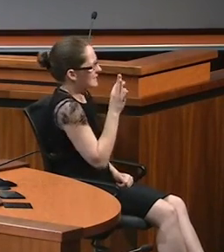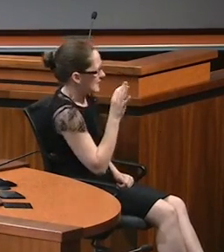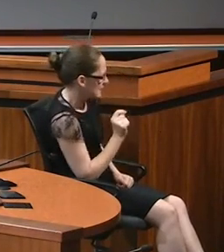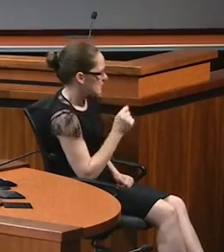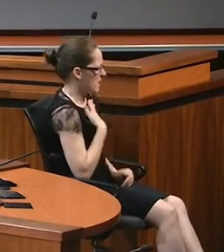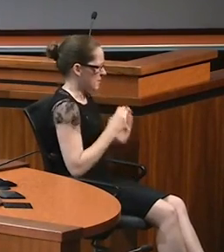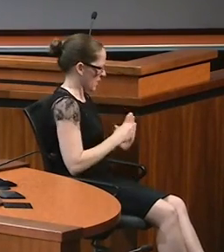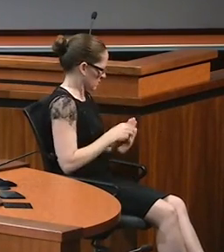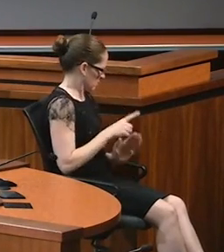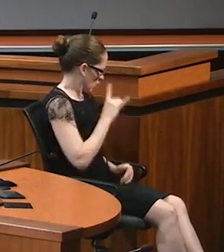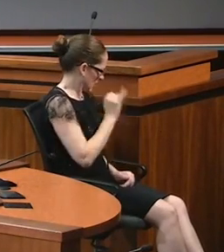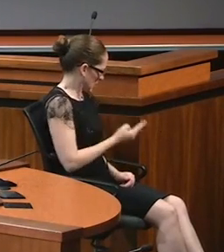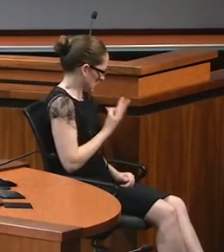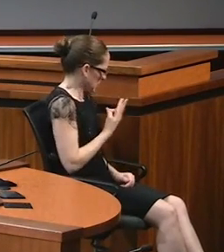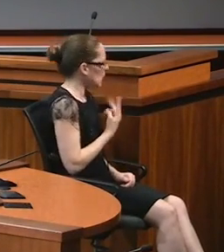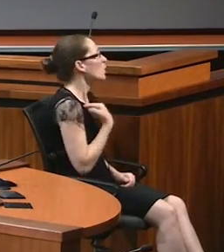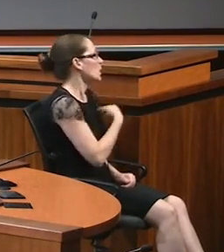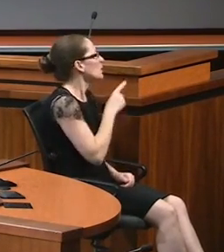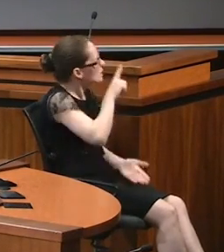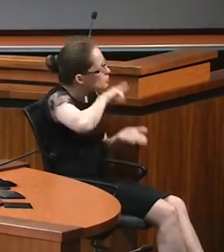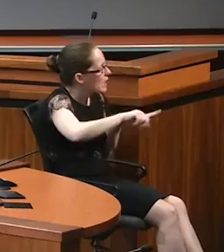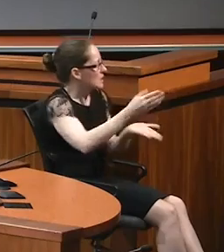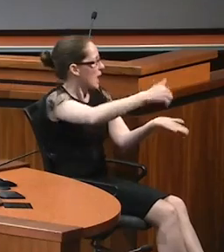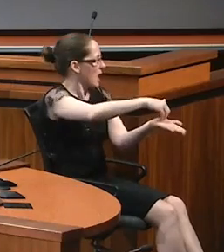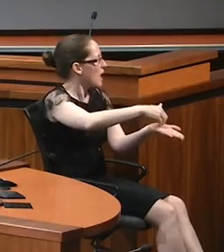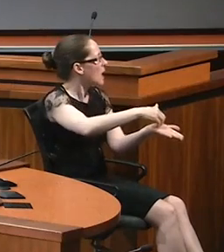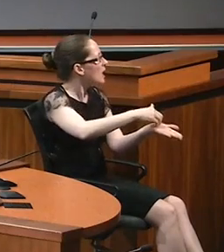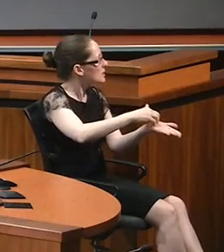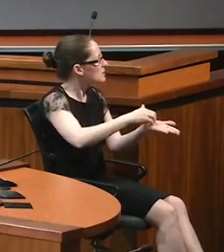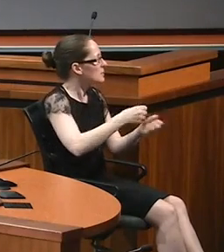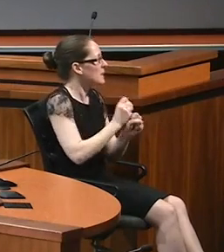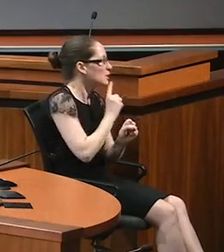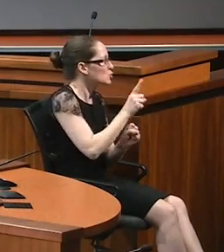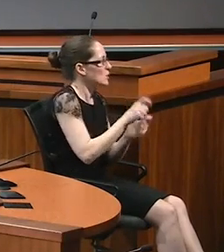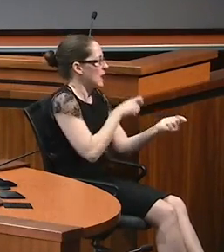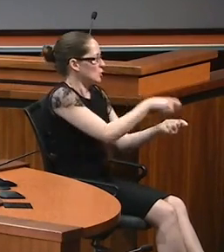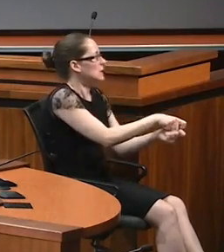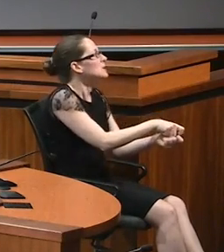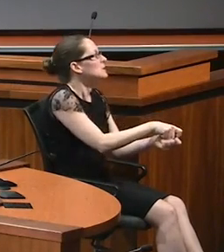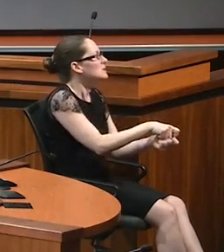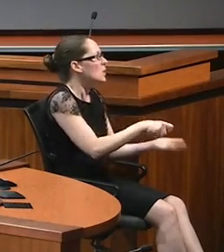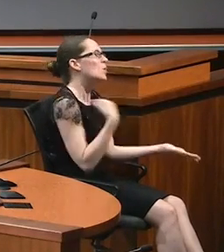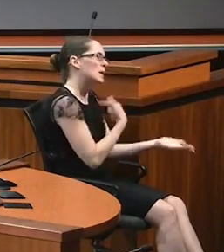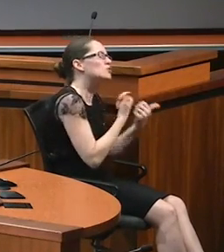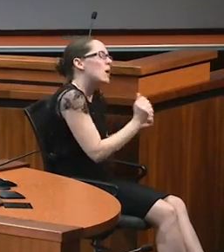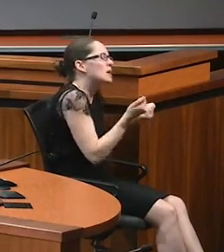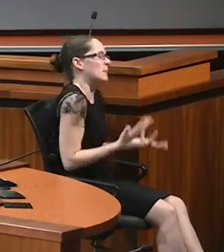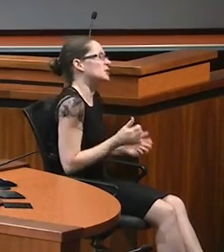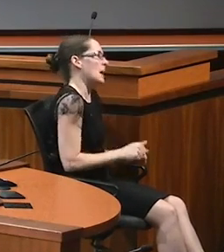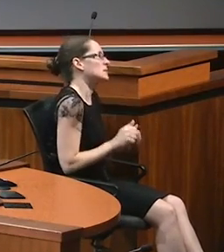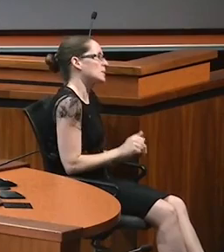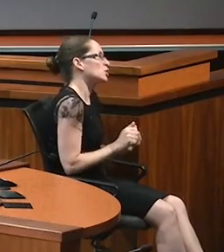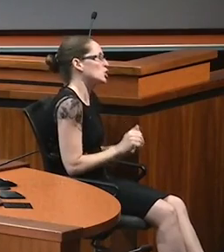example, we knew that we would have to adjust the parameters of the model to get it closer to what actually happened. So we tried to do that as much as possible in spot